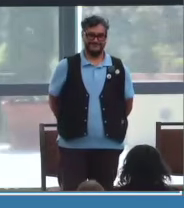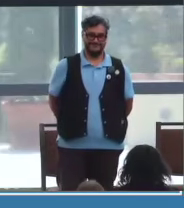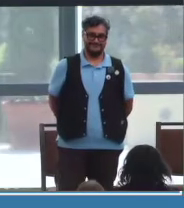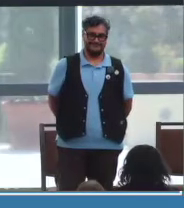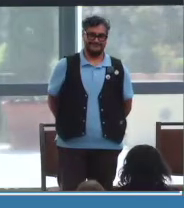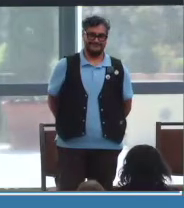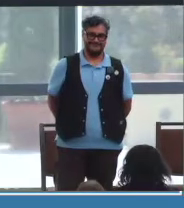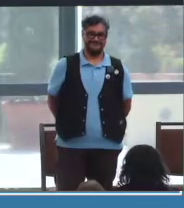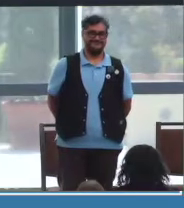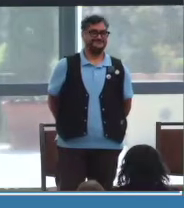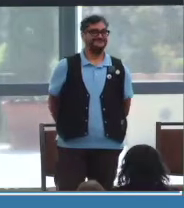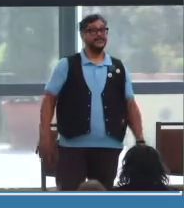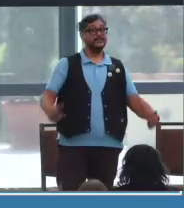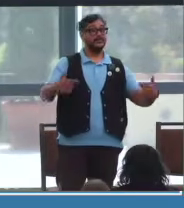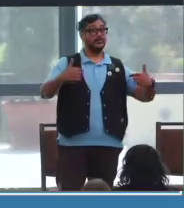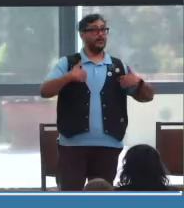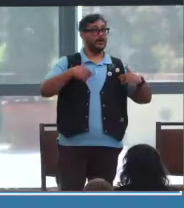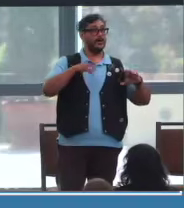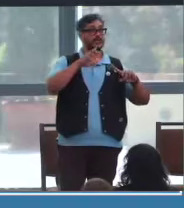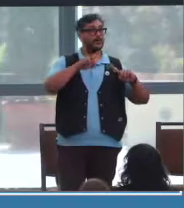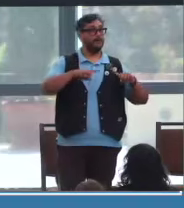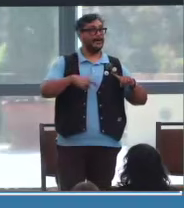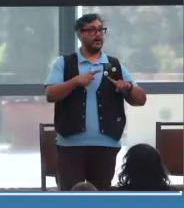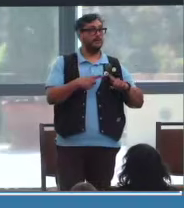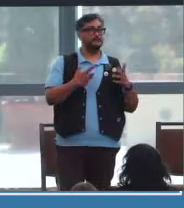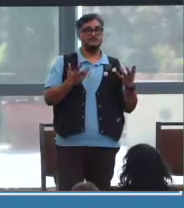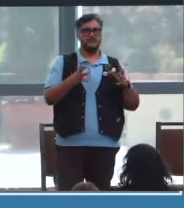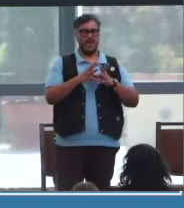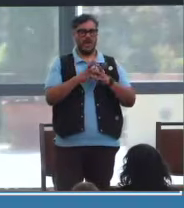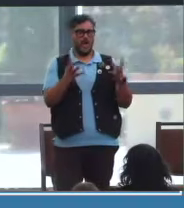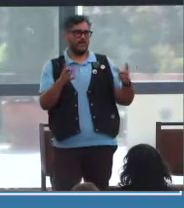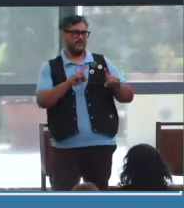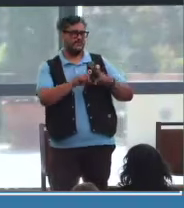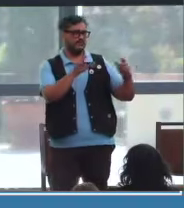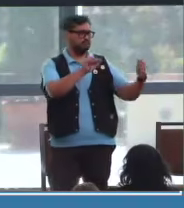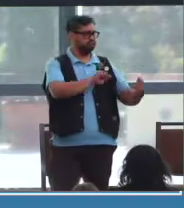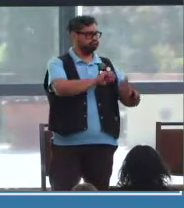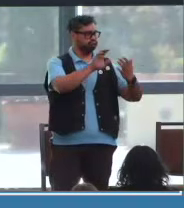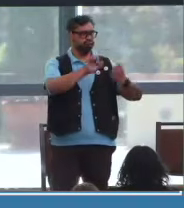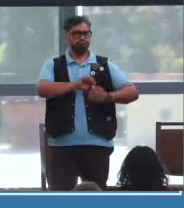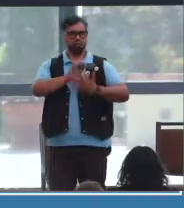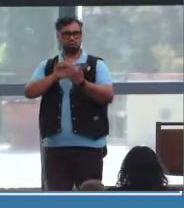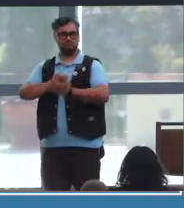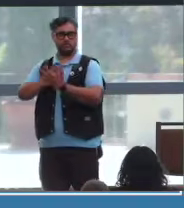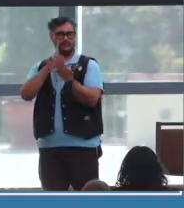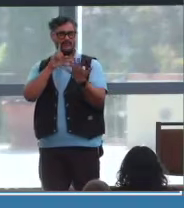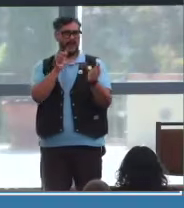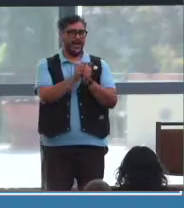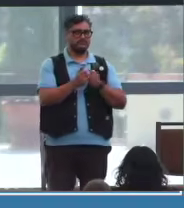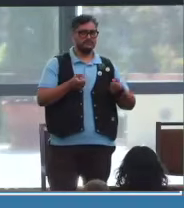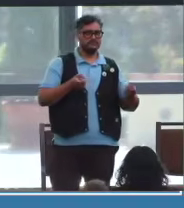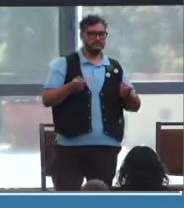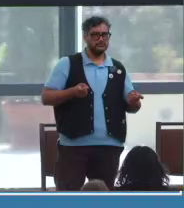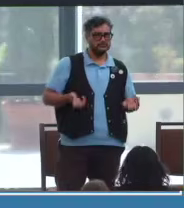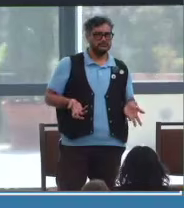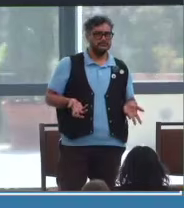Okay, so when I talk about a lot of the strategies that we have to control menopause symptoms,